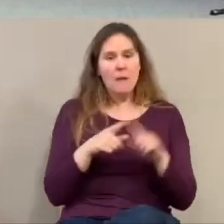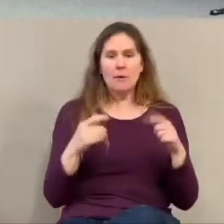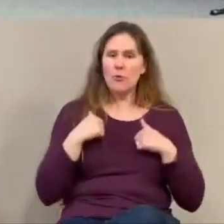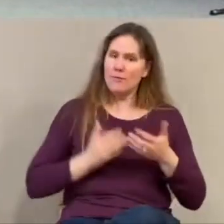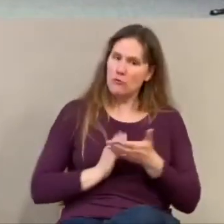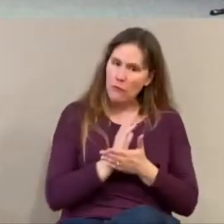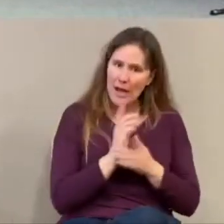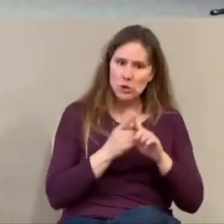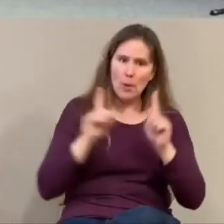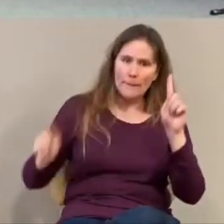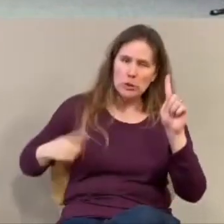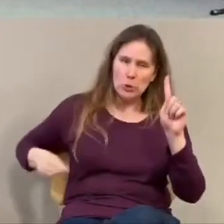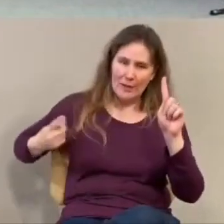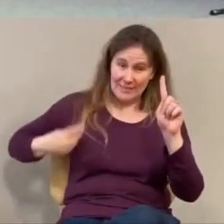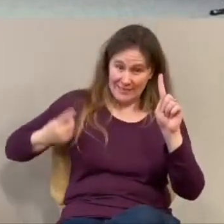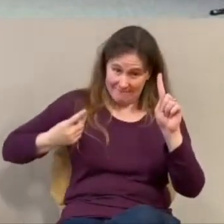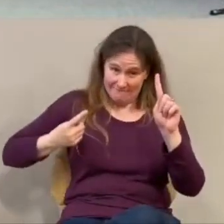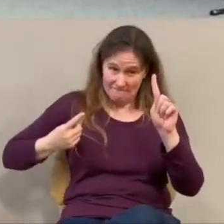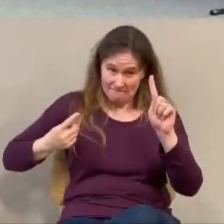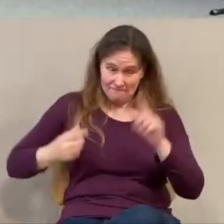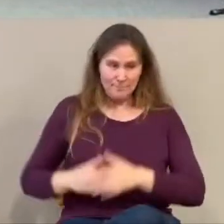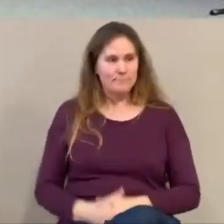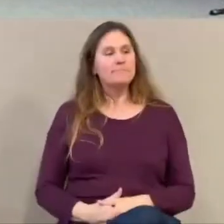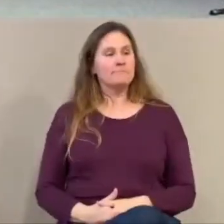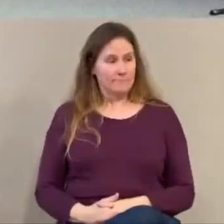have the right to pursue it.